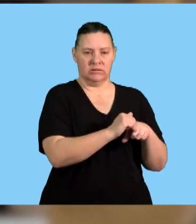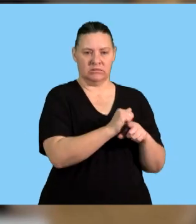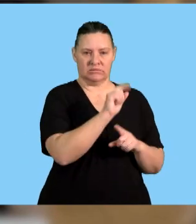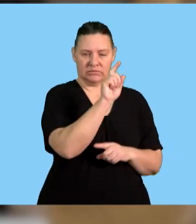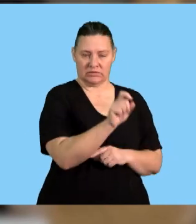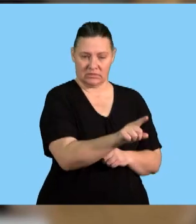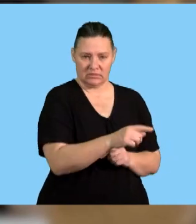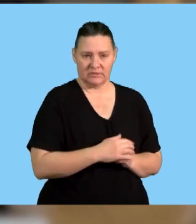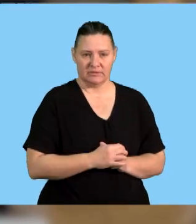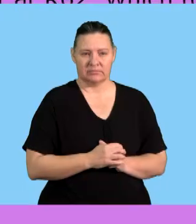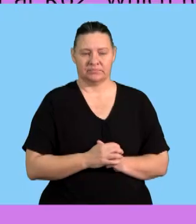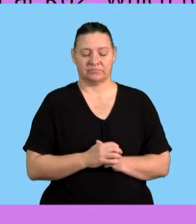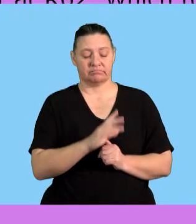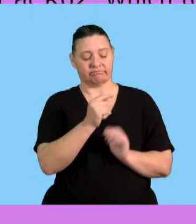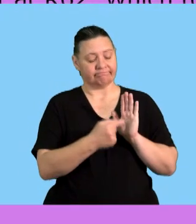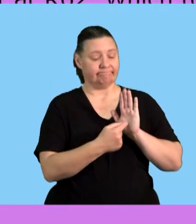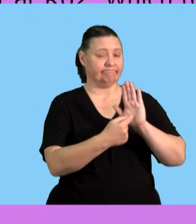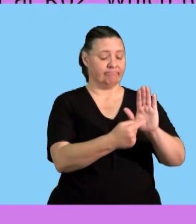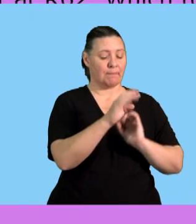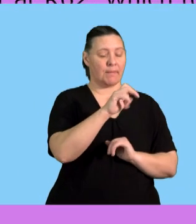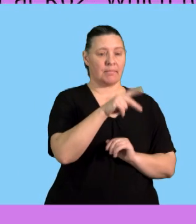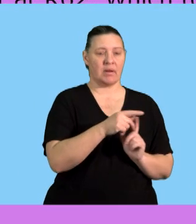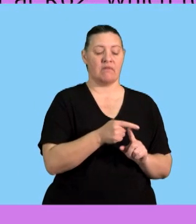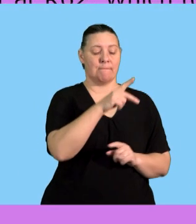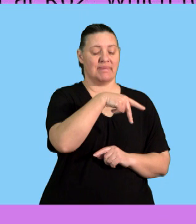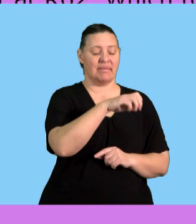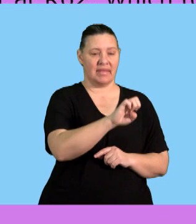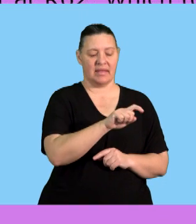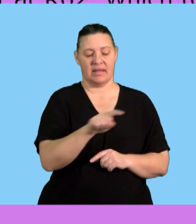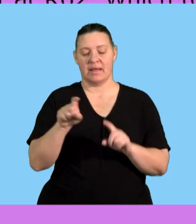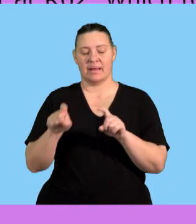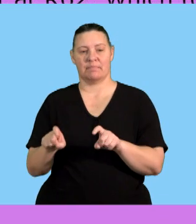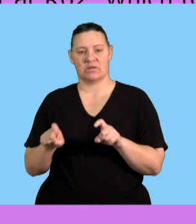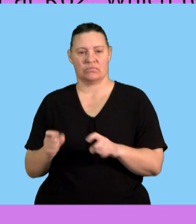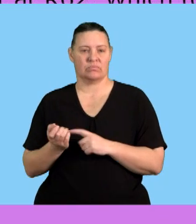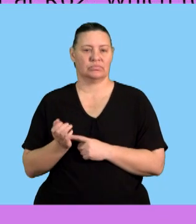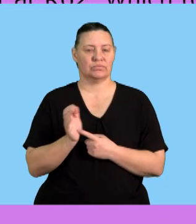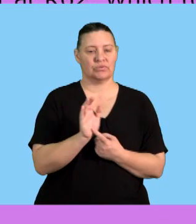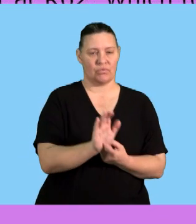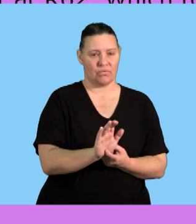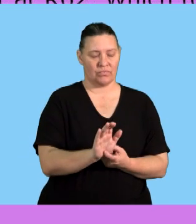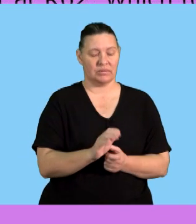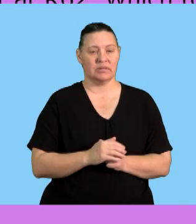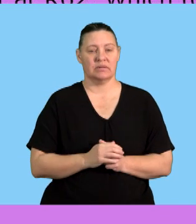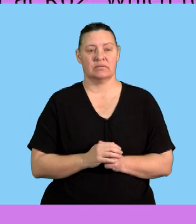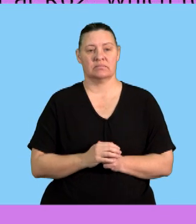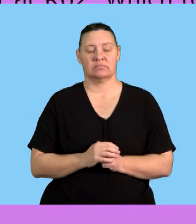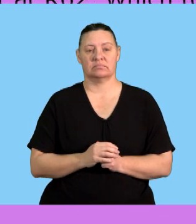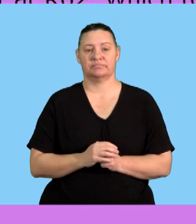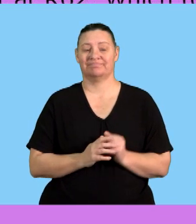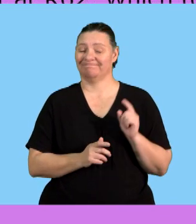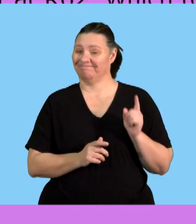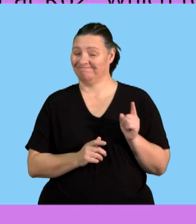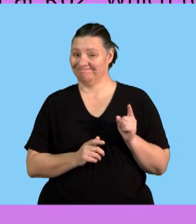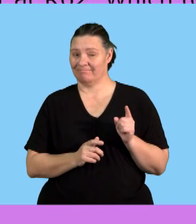there on practice. A map between Port Elizabeth and Cape Town is shown below. Now,